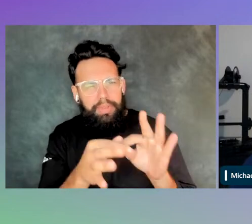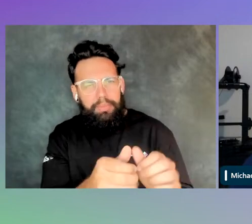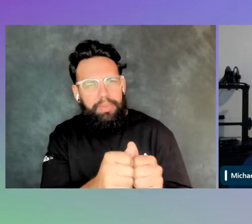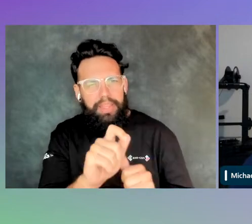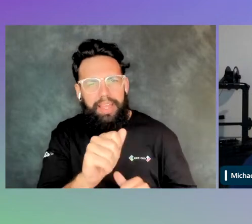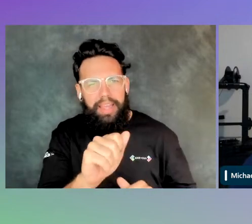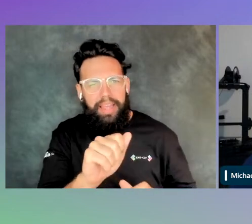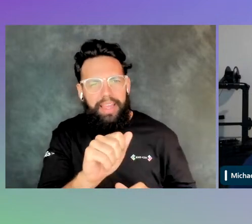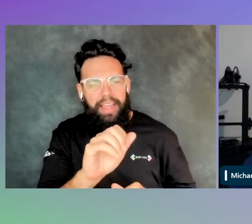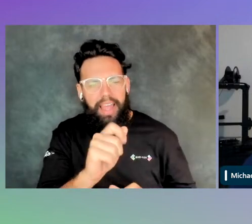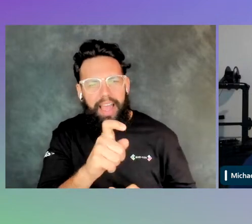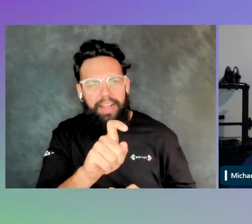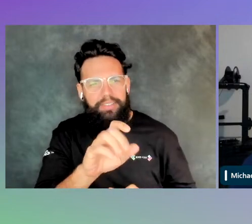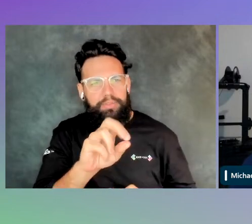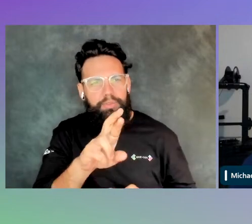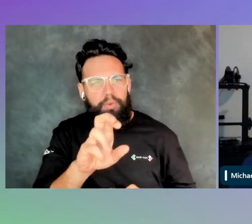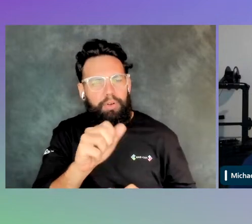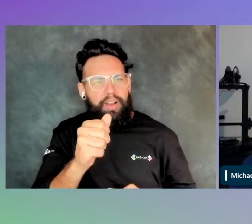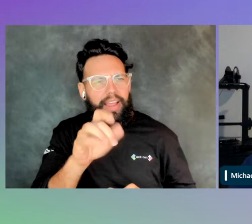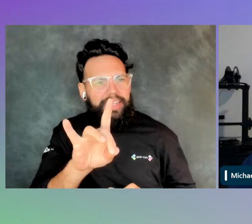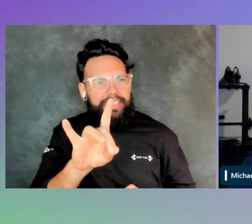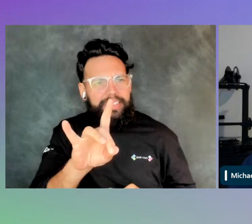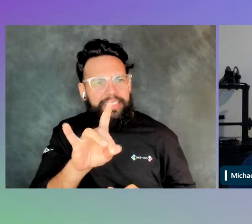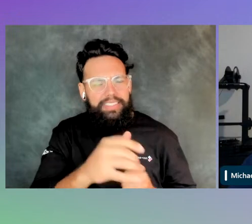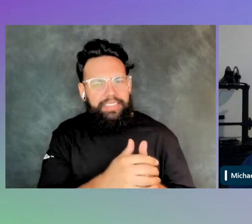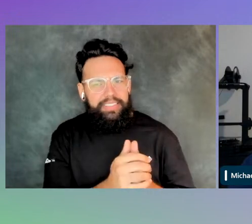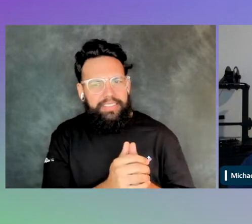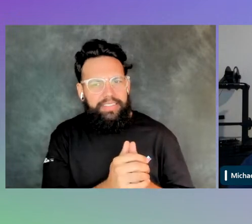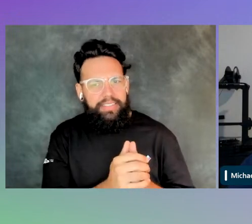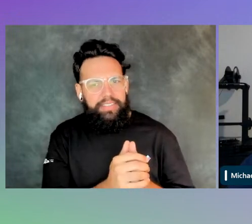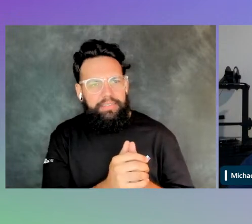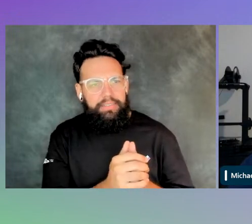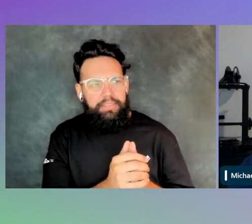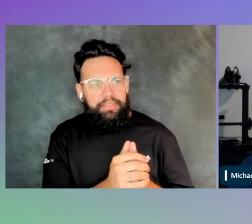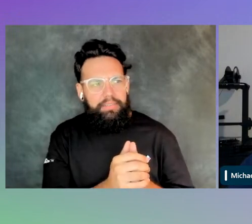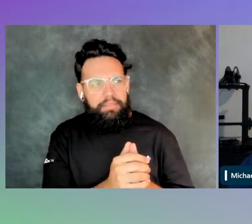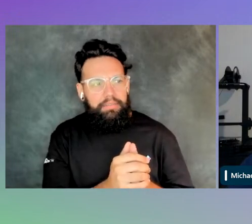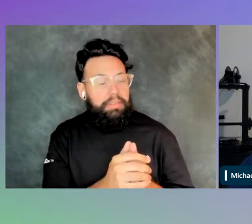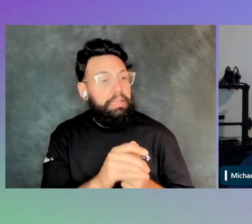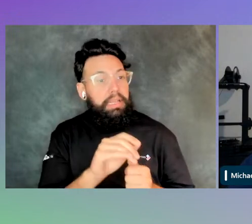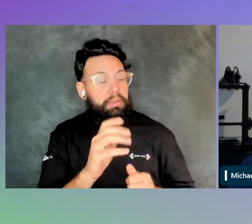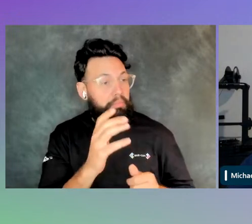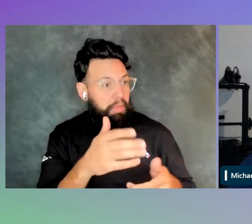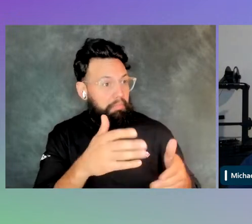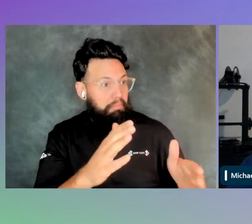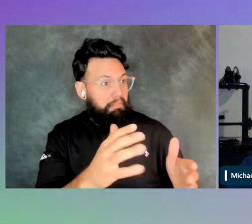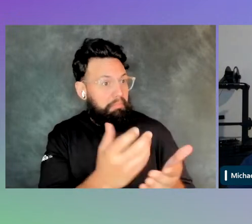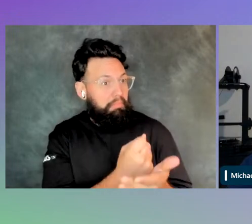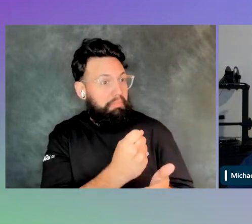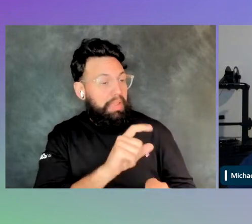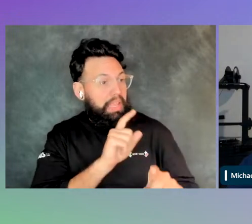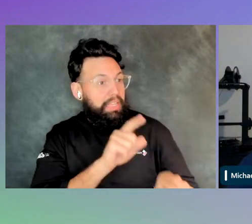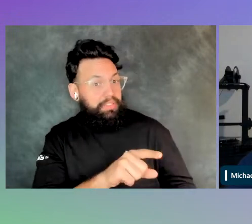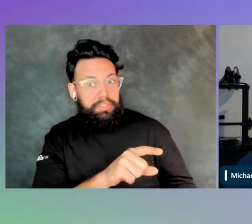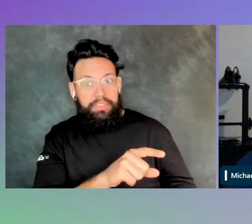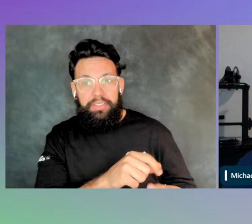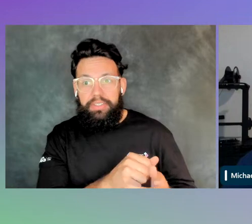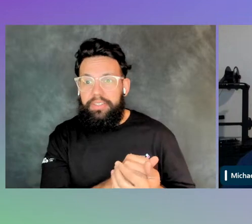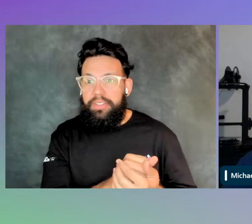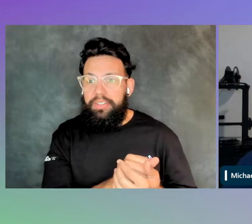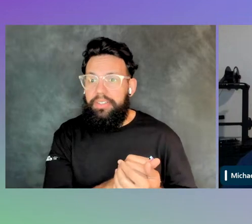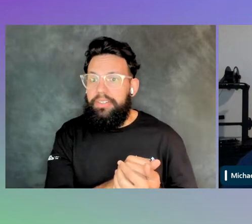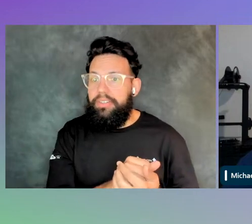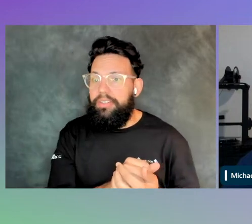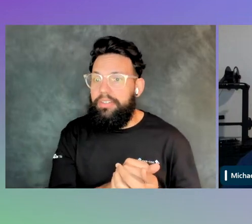Axe-Core you worked with? I will let you answer, but I can also provide an alternative to that. Feel free